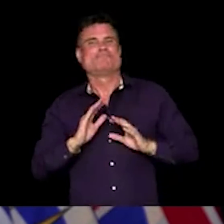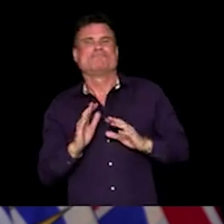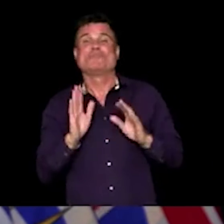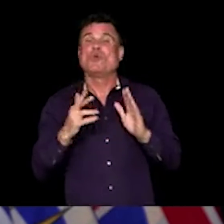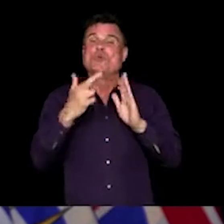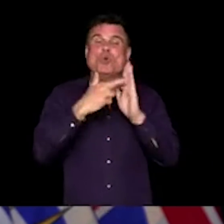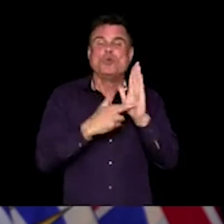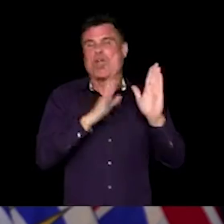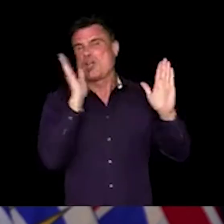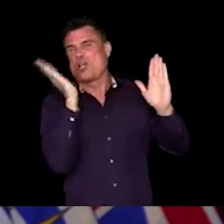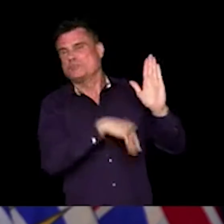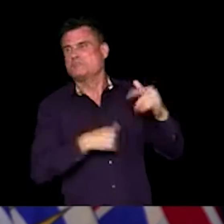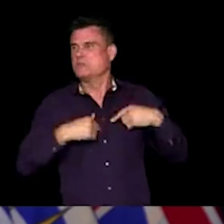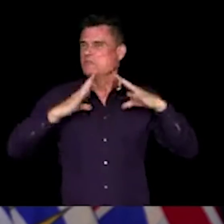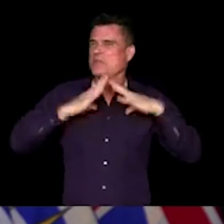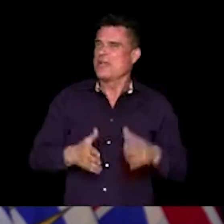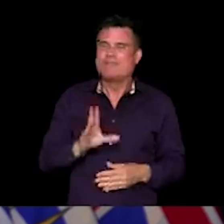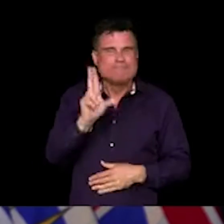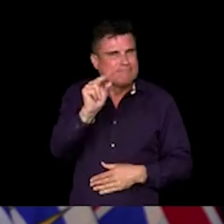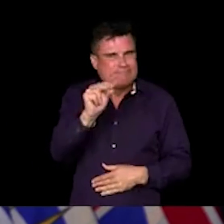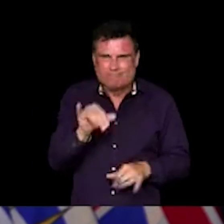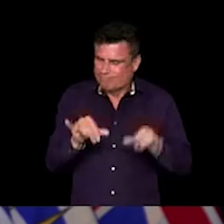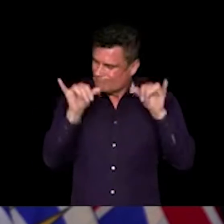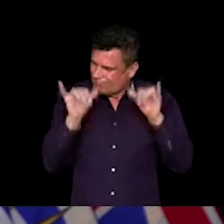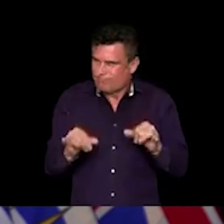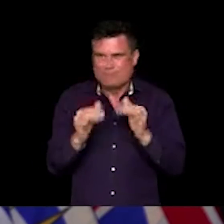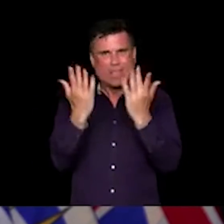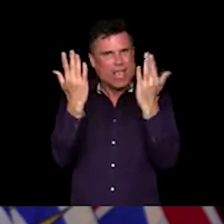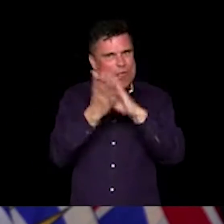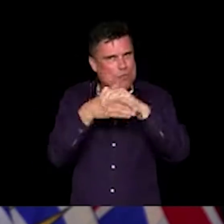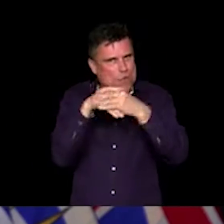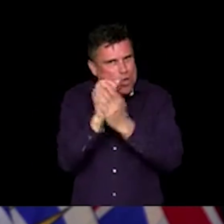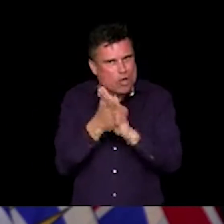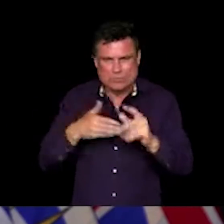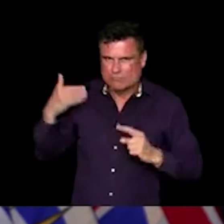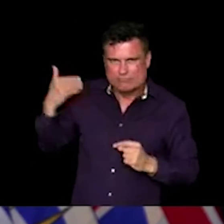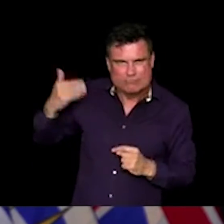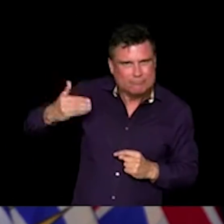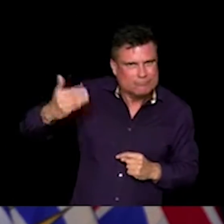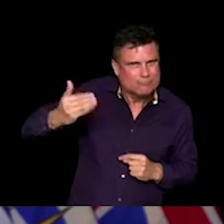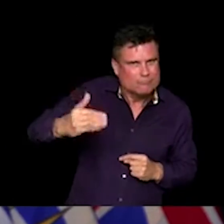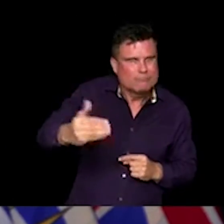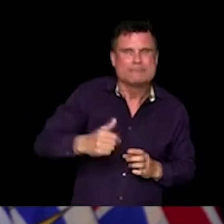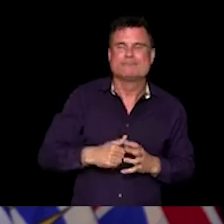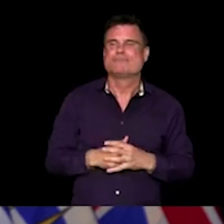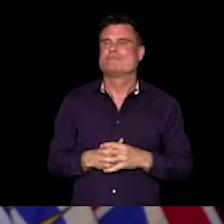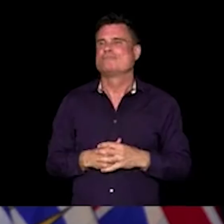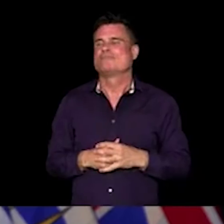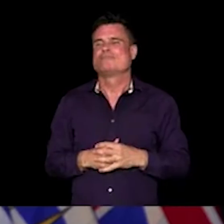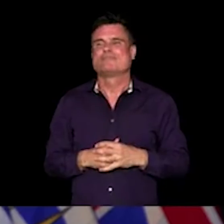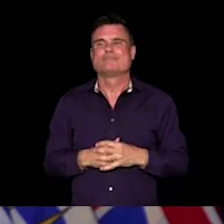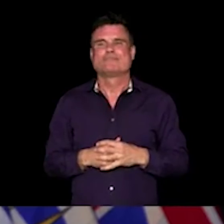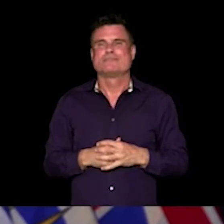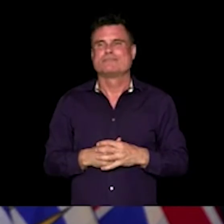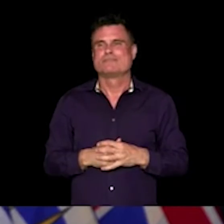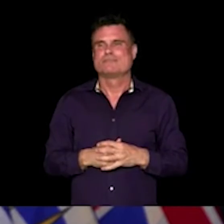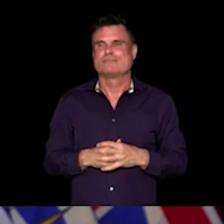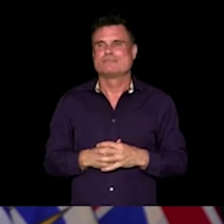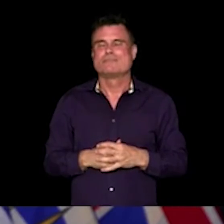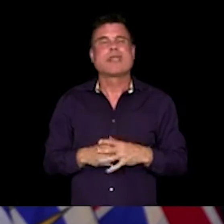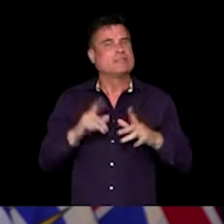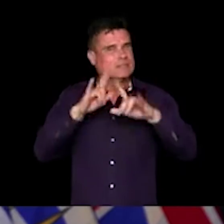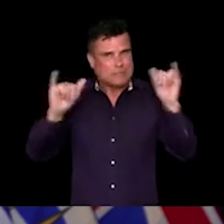that we wear it over our nose and mouth, or else it doesn't keep all our droplets in, and then it doesn't work either. And that we don't fiddle with it and